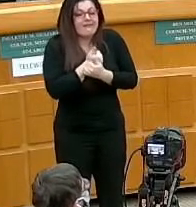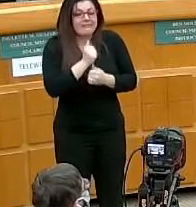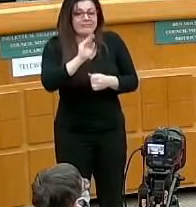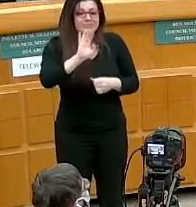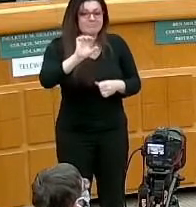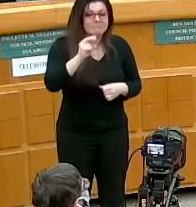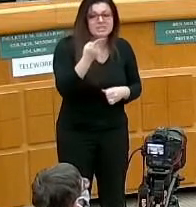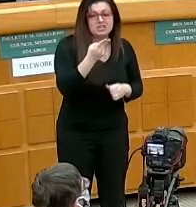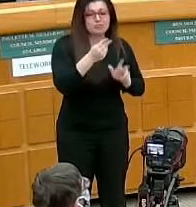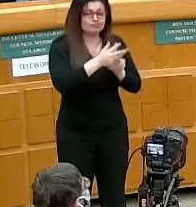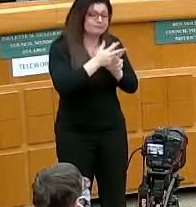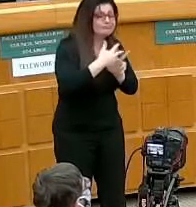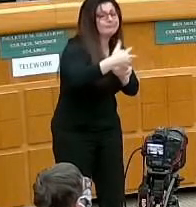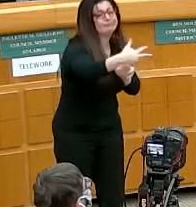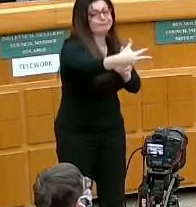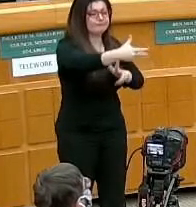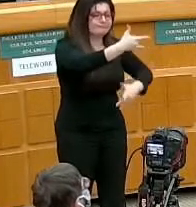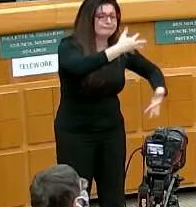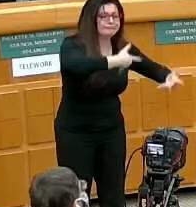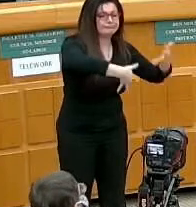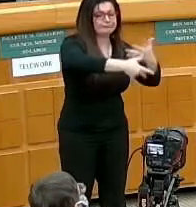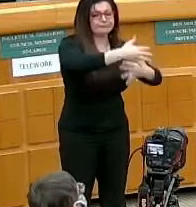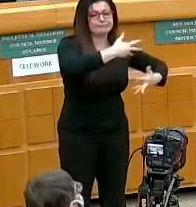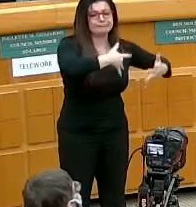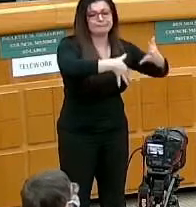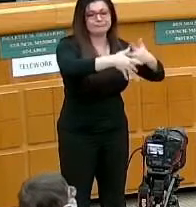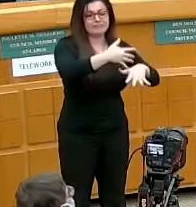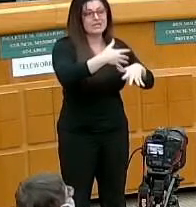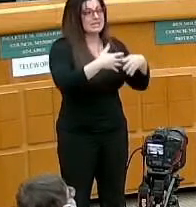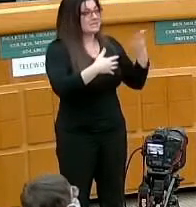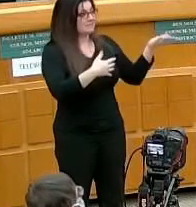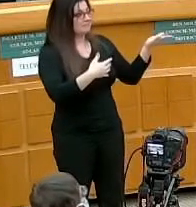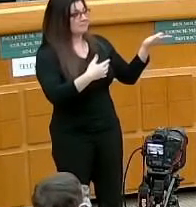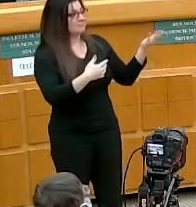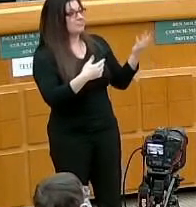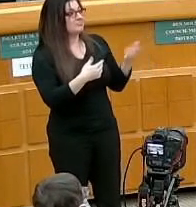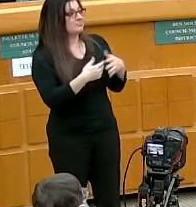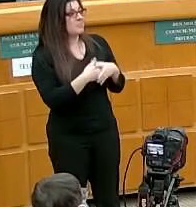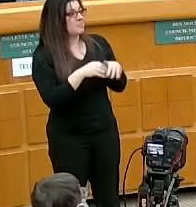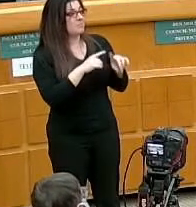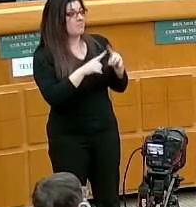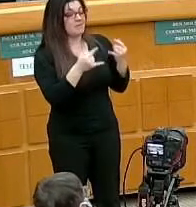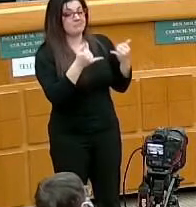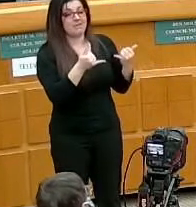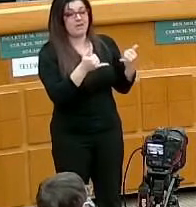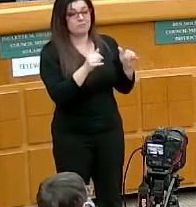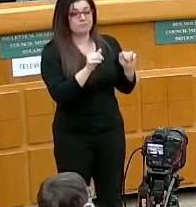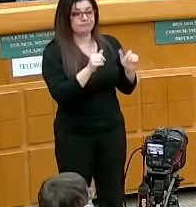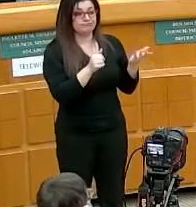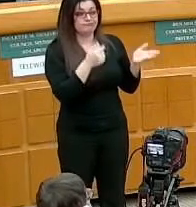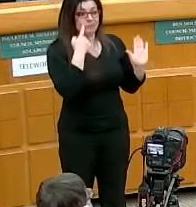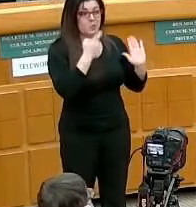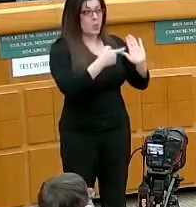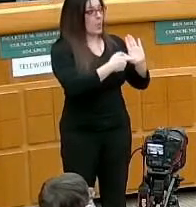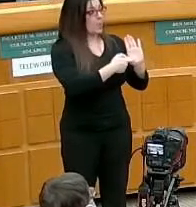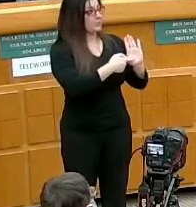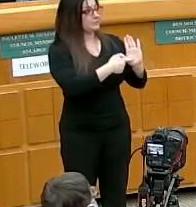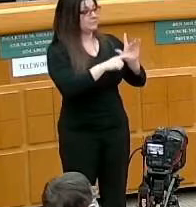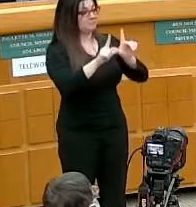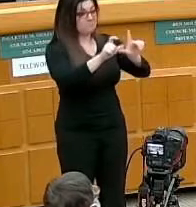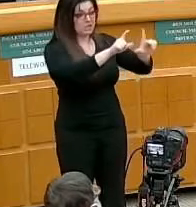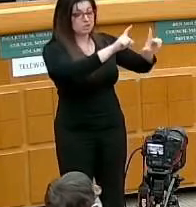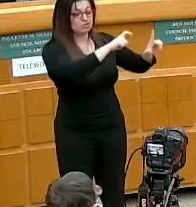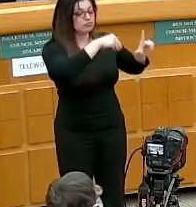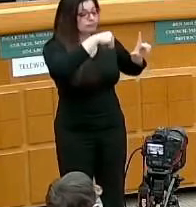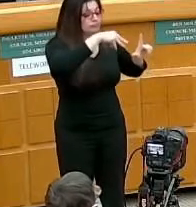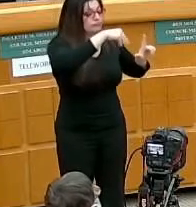with cars and tourists and our own personnel just walking the beach. So There's several shots of footage that we had